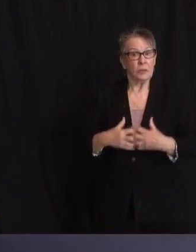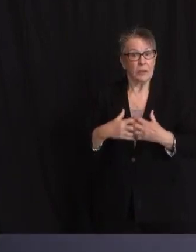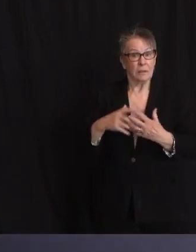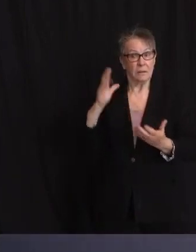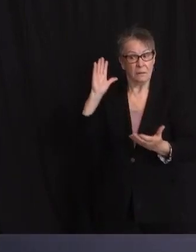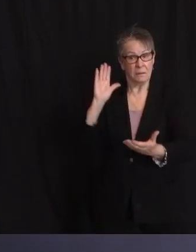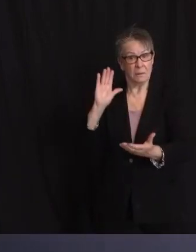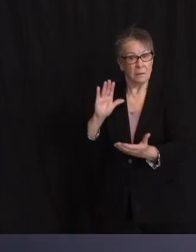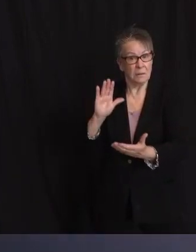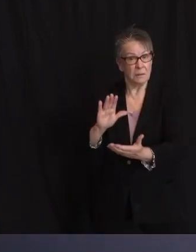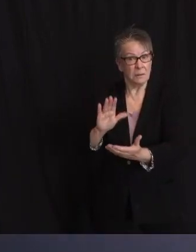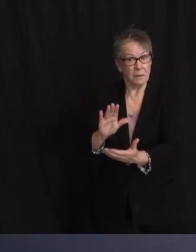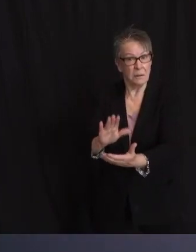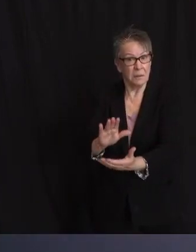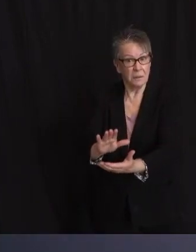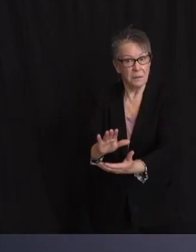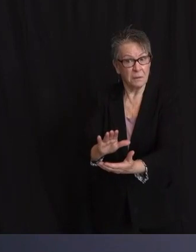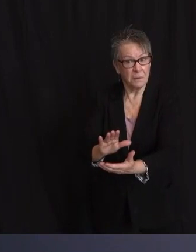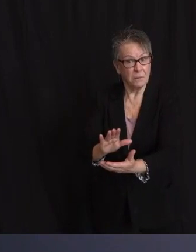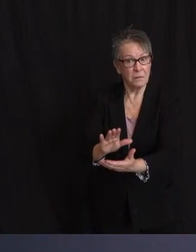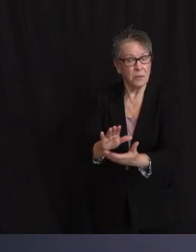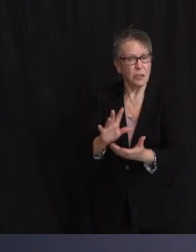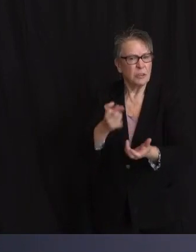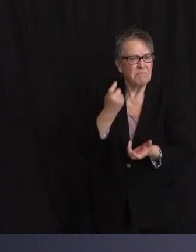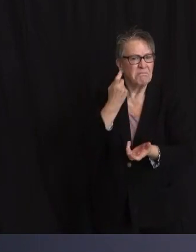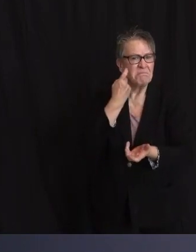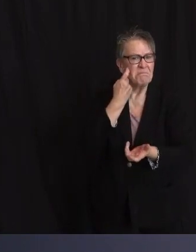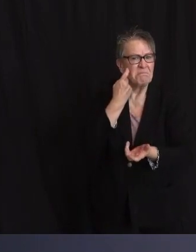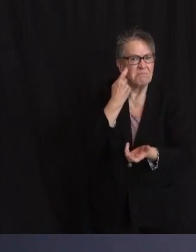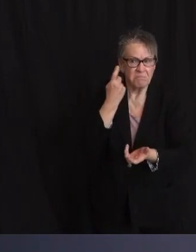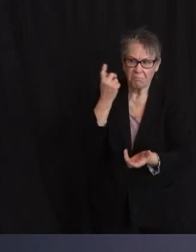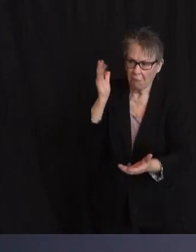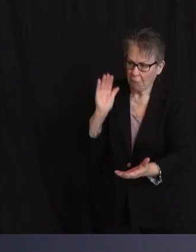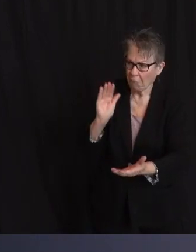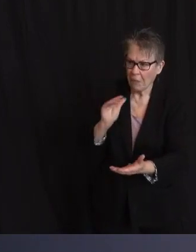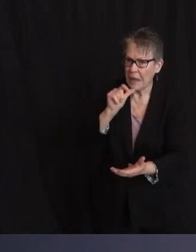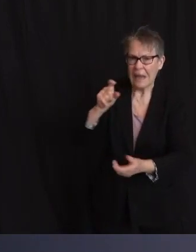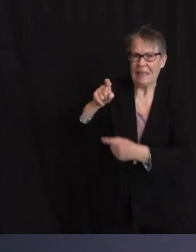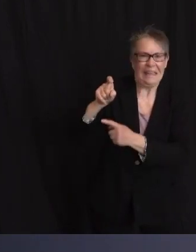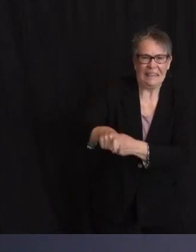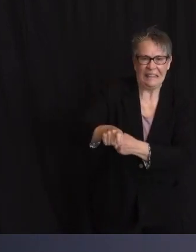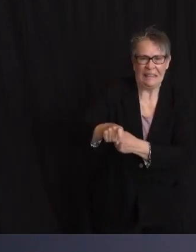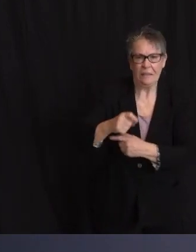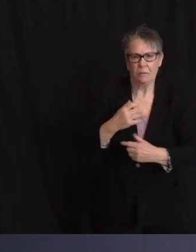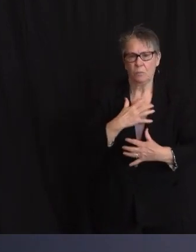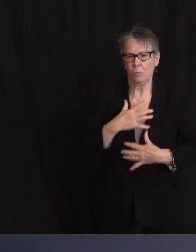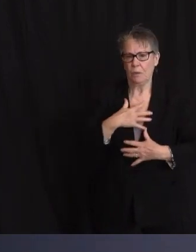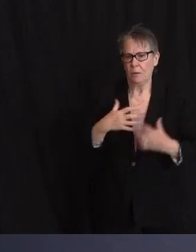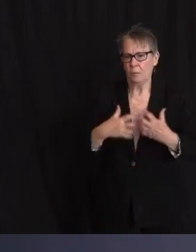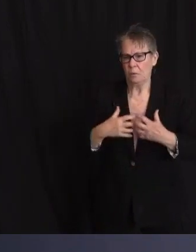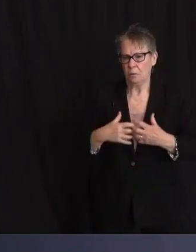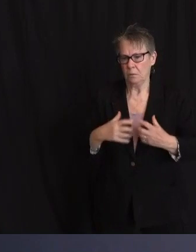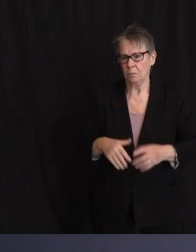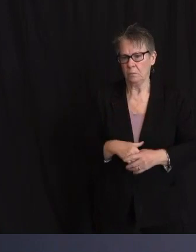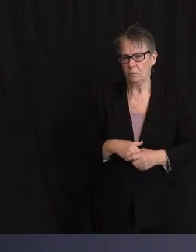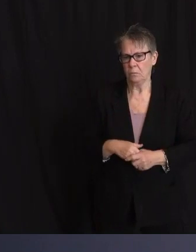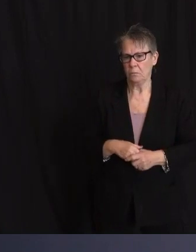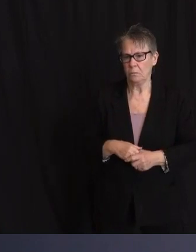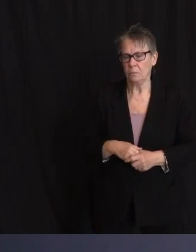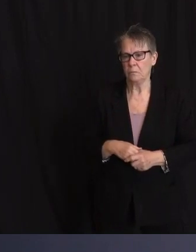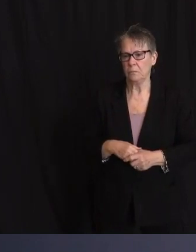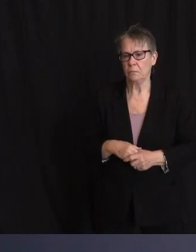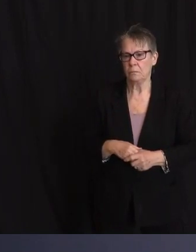mean, let's talk about the trials, because I think that's the important part of that question, not just how it's affecting ICU. But there's a